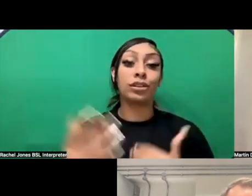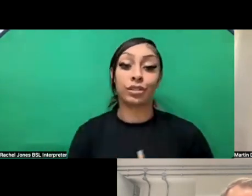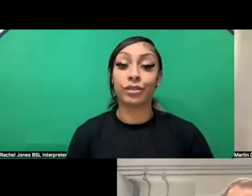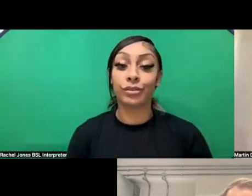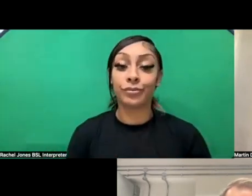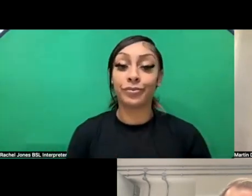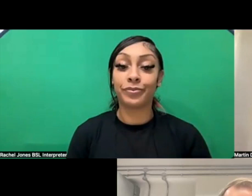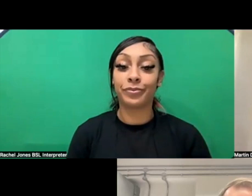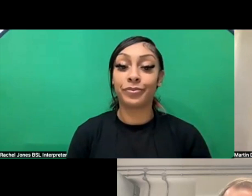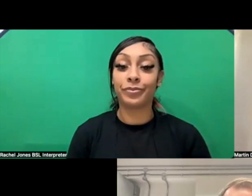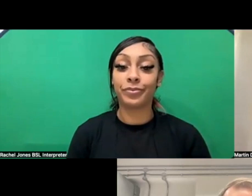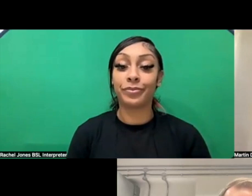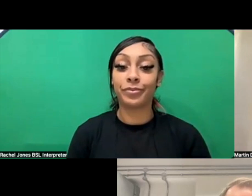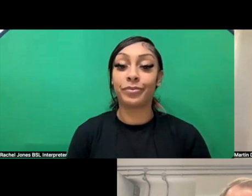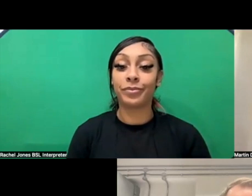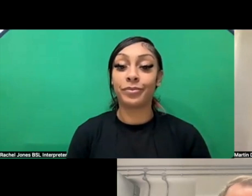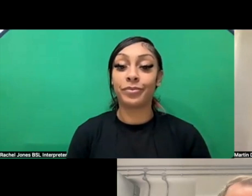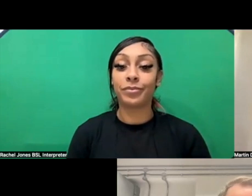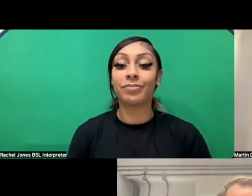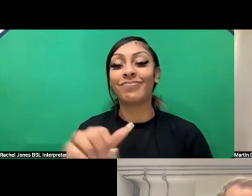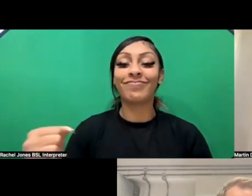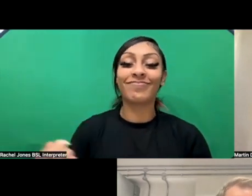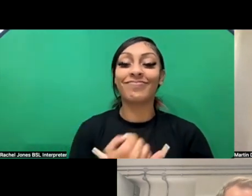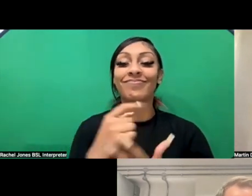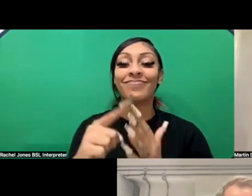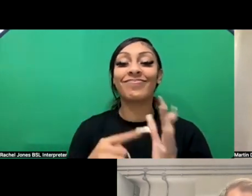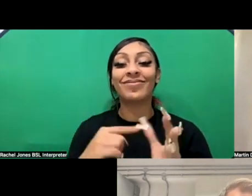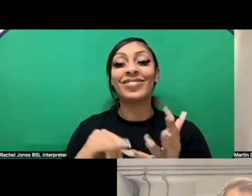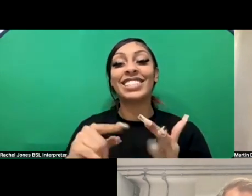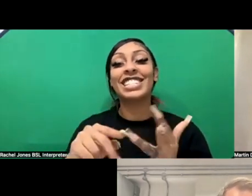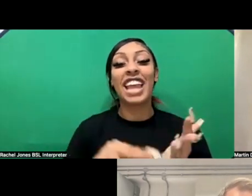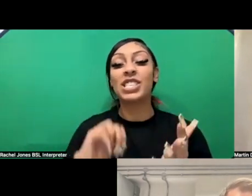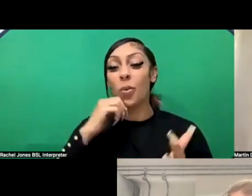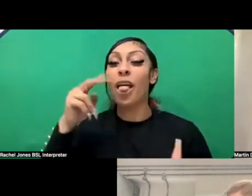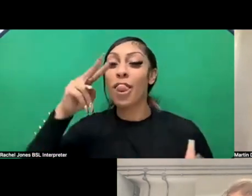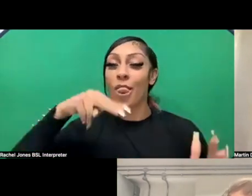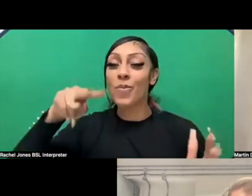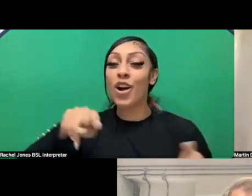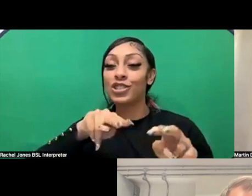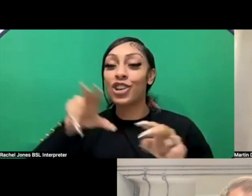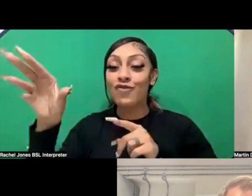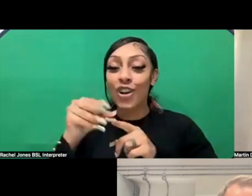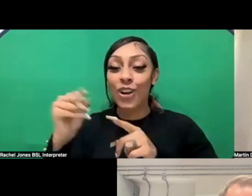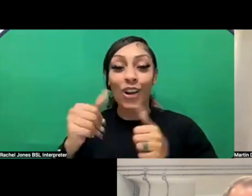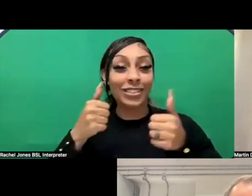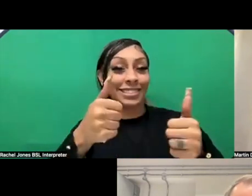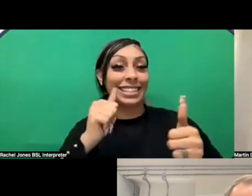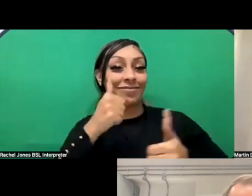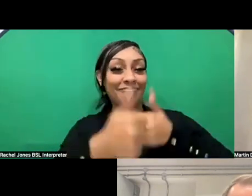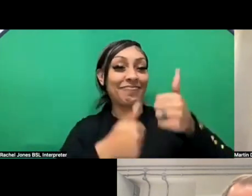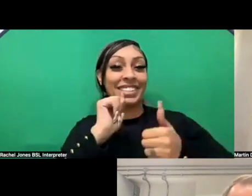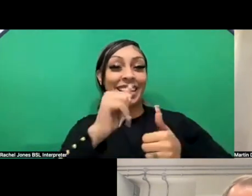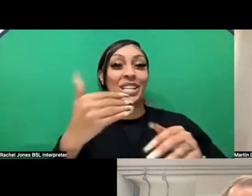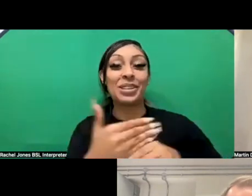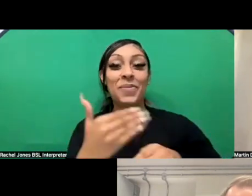Yeah, I know Jason will probably can make tonight, but I imagine we'll be watching the recording of this. So up Jason and his work as well, what he's